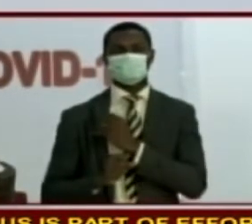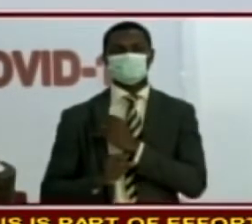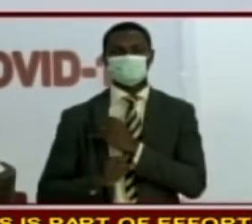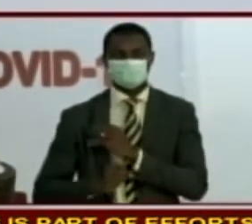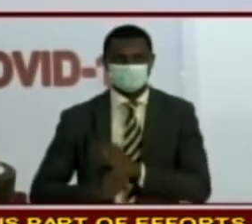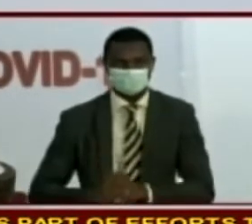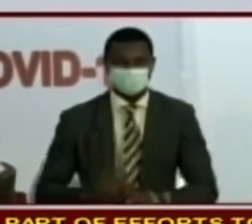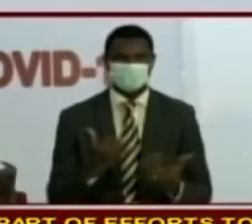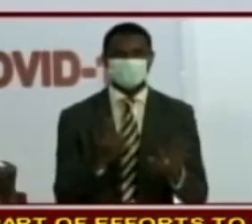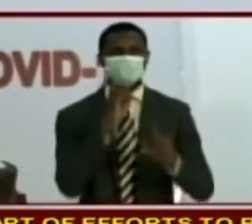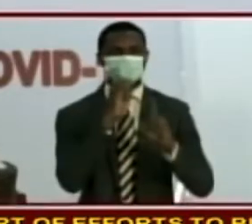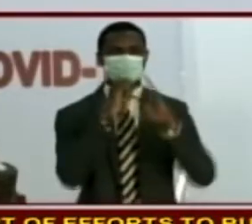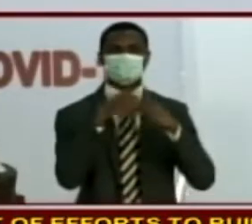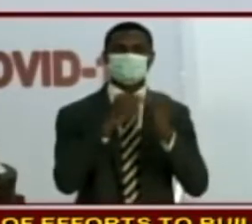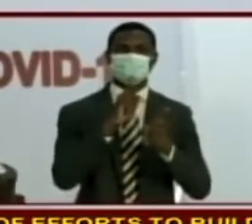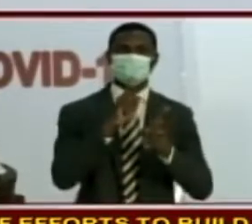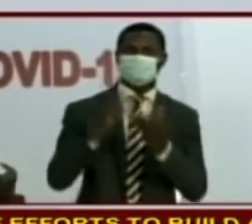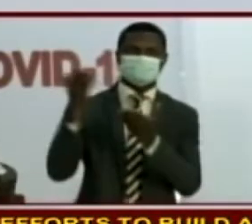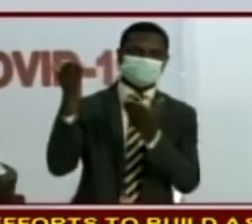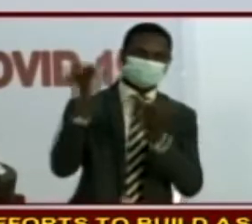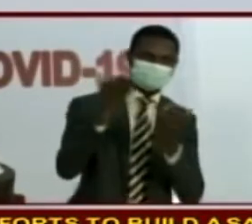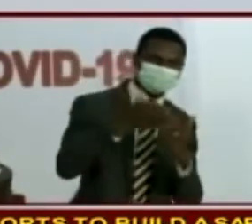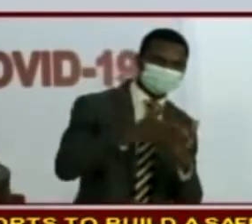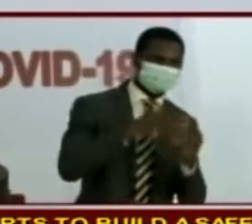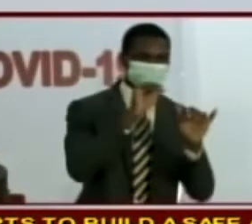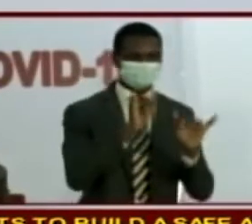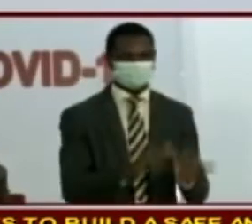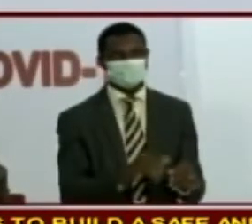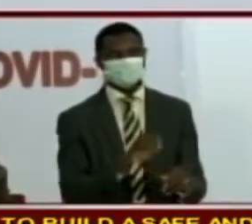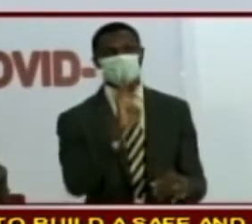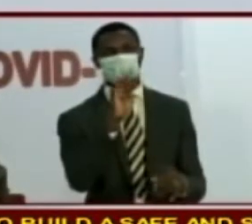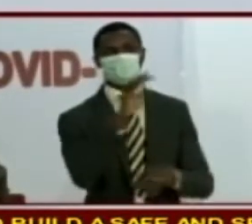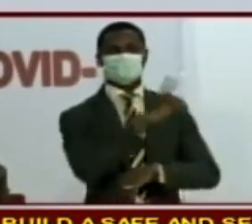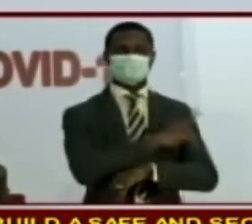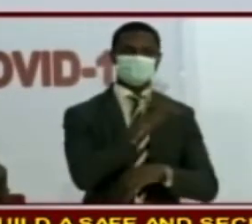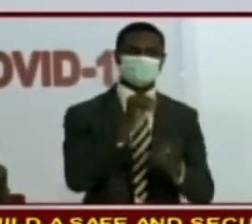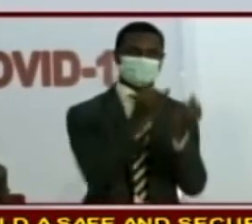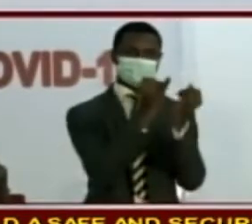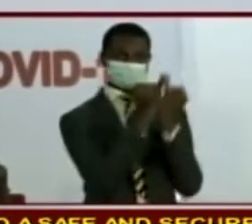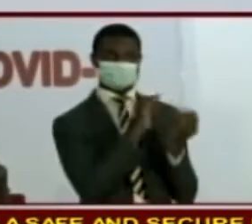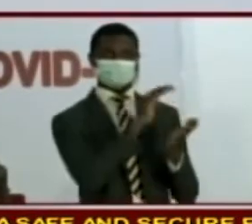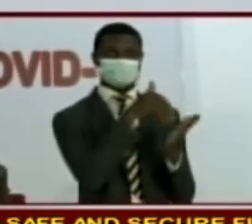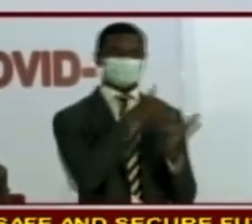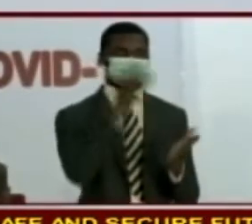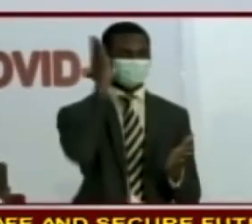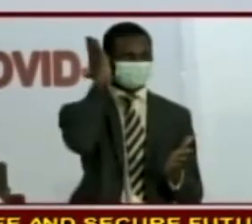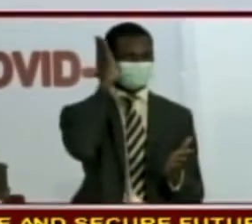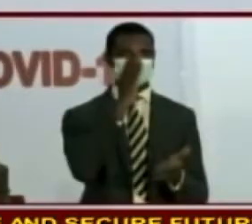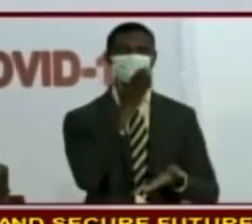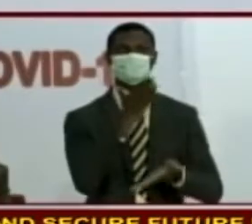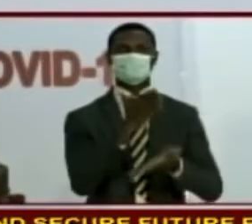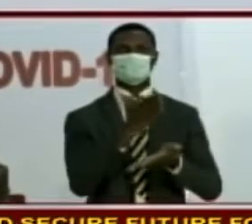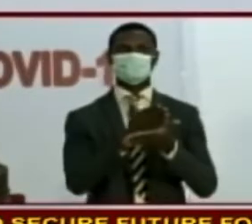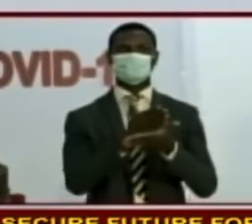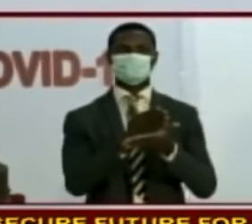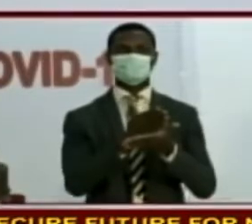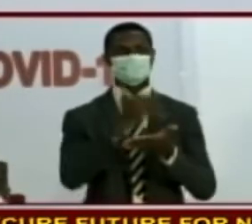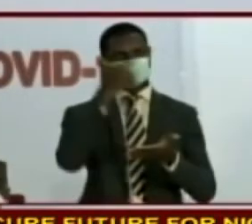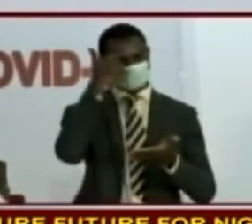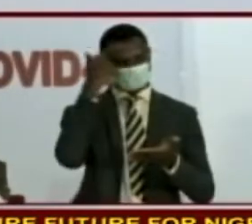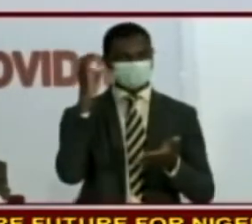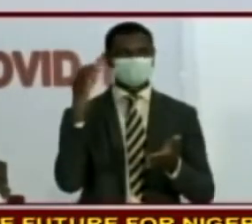evacuees coming in to spend 14 days in quarantine would not arise, because we've been directed to halt